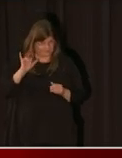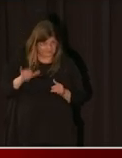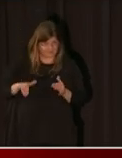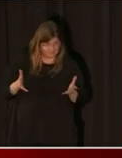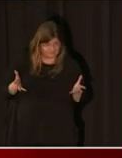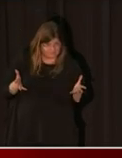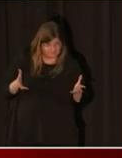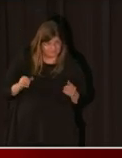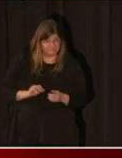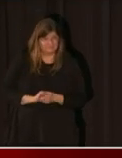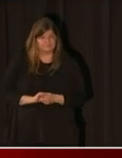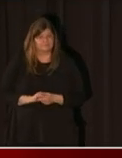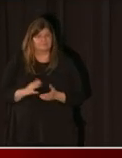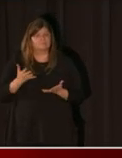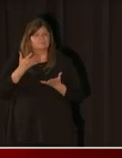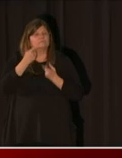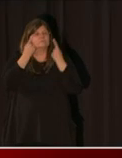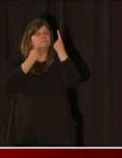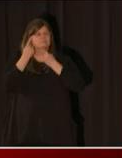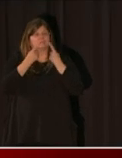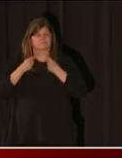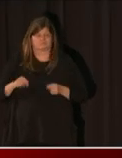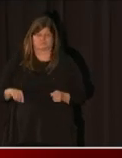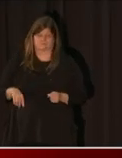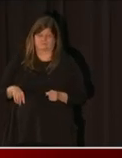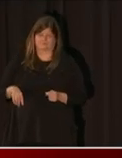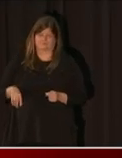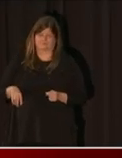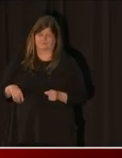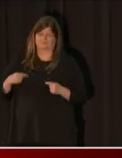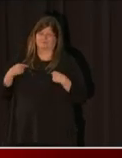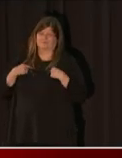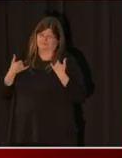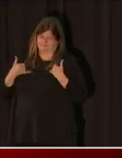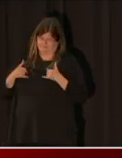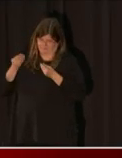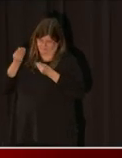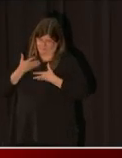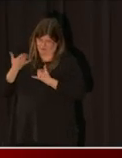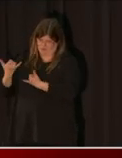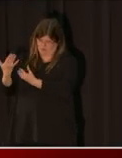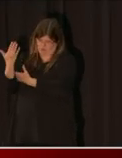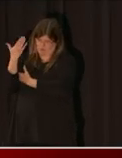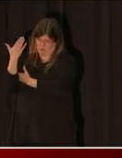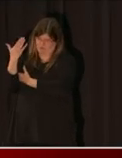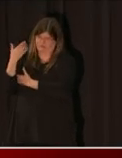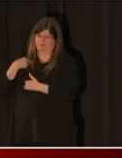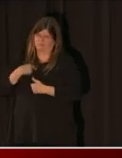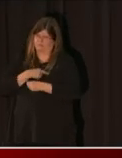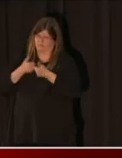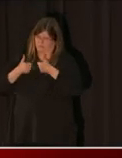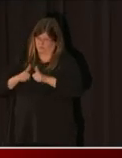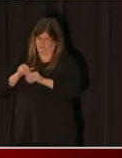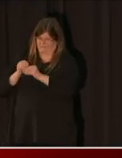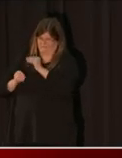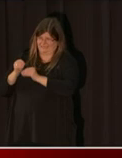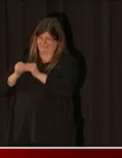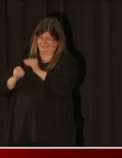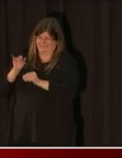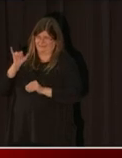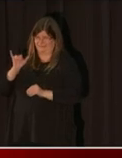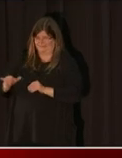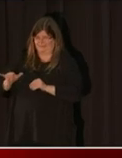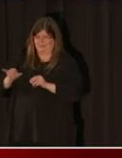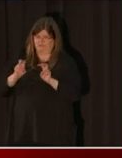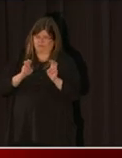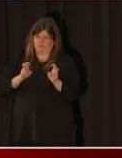I was made aware of it this morning. We have been trying to get the issue with the district fixed as a technical